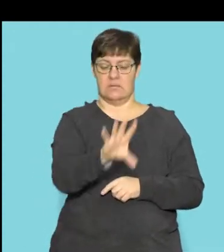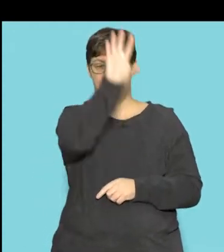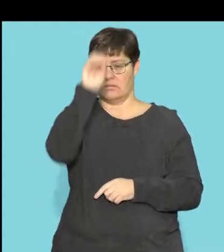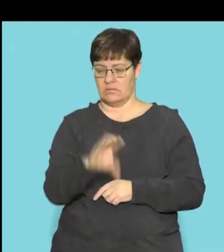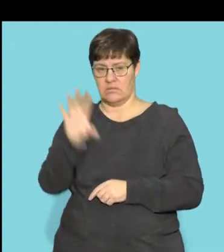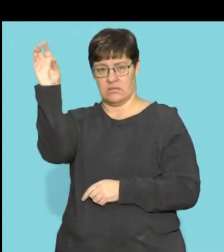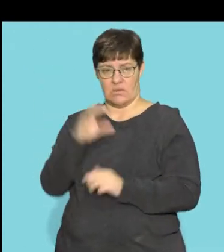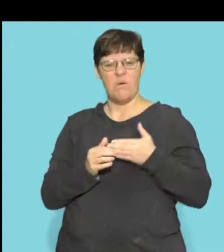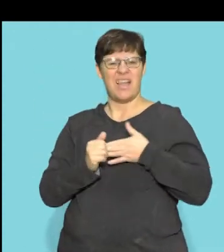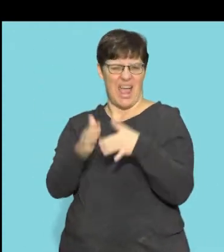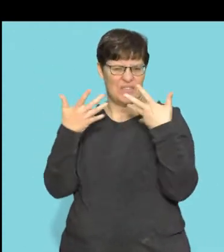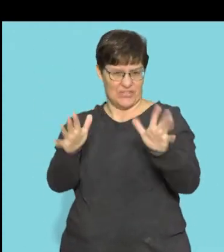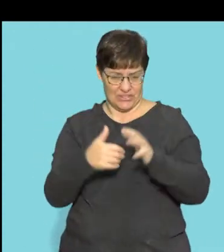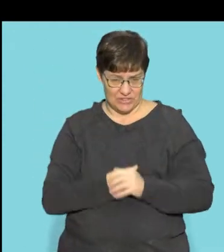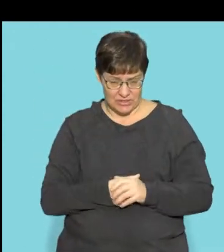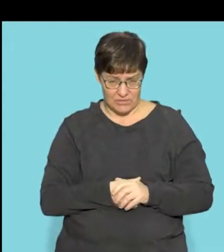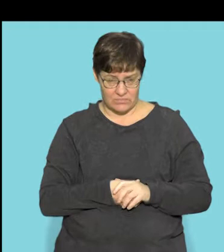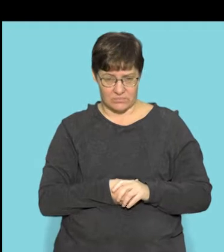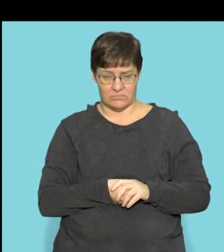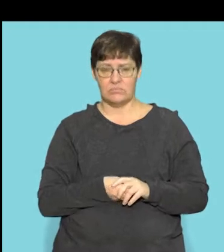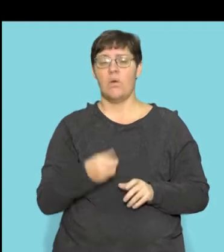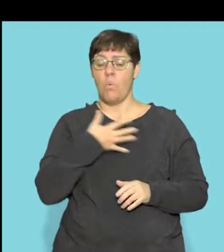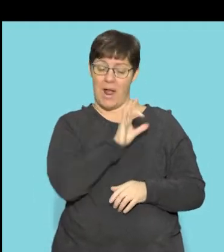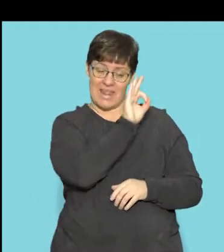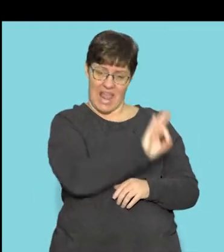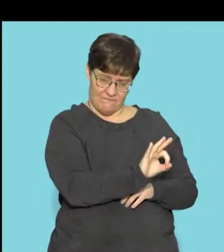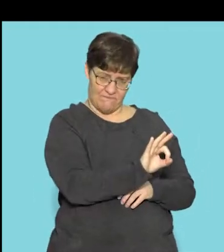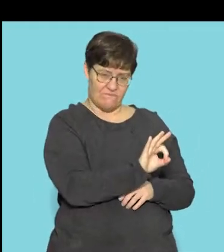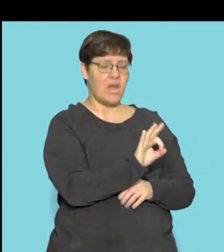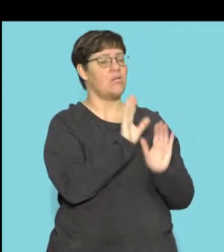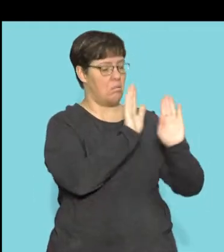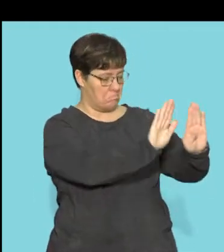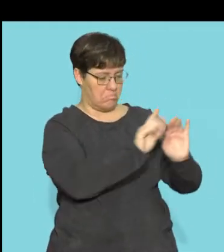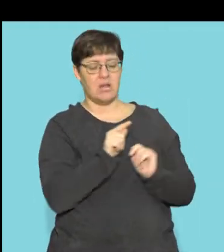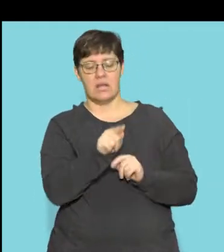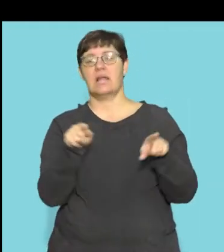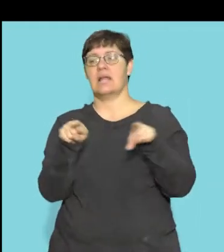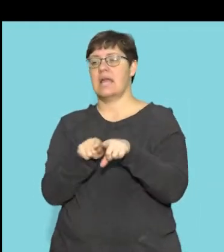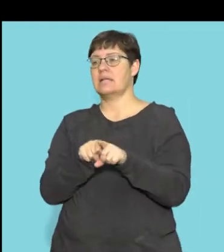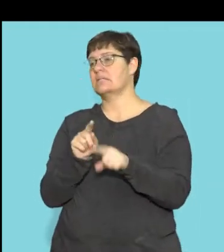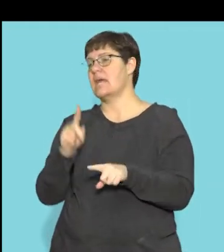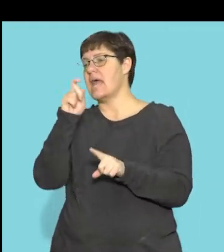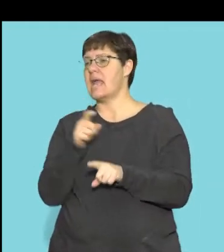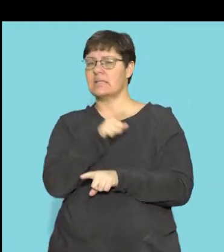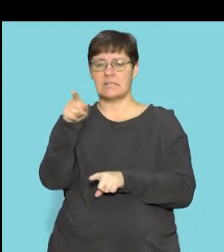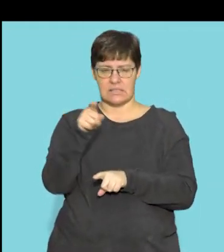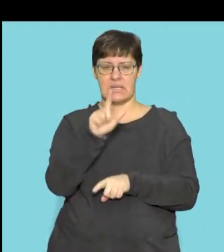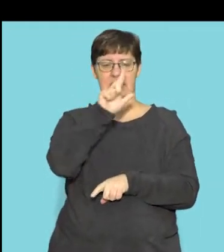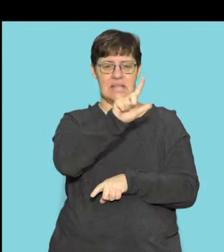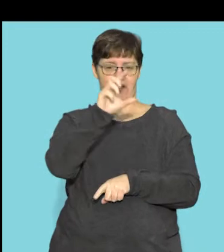I still know I'm looking for the F, so I'm not substituting anything there. My X, we know, is the 700